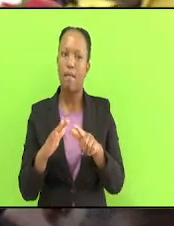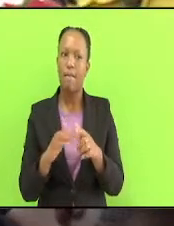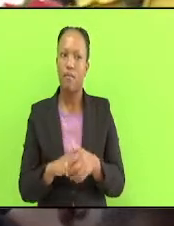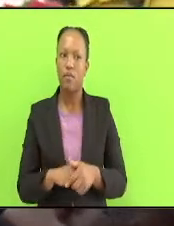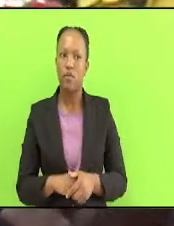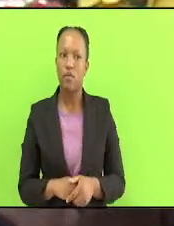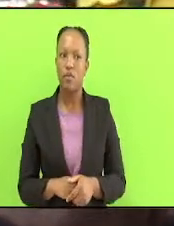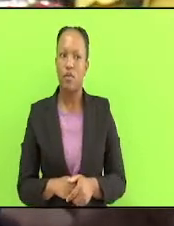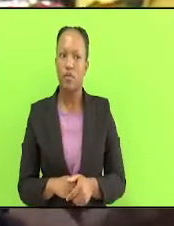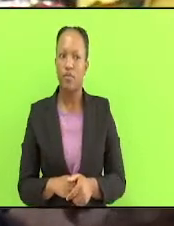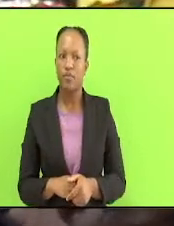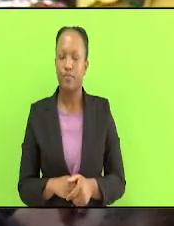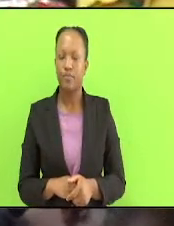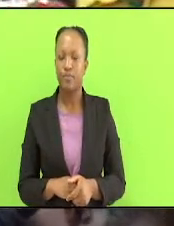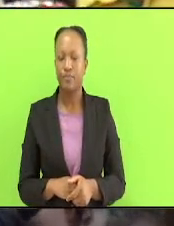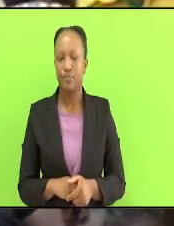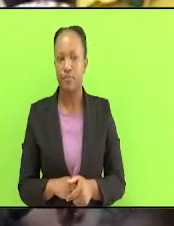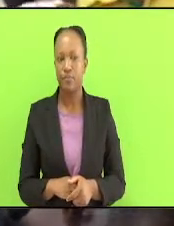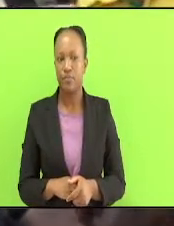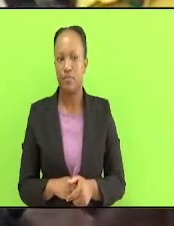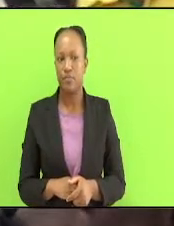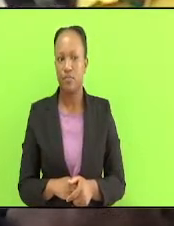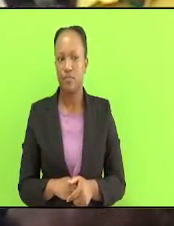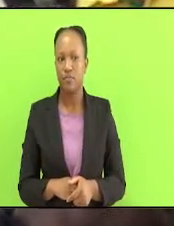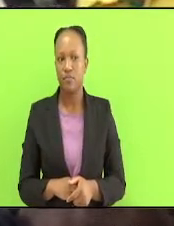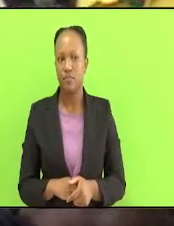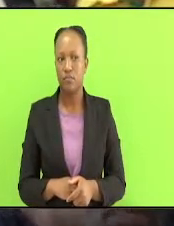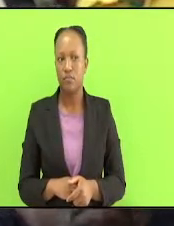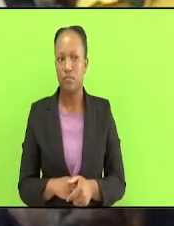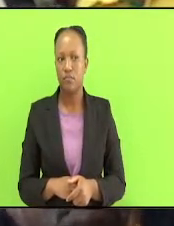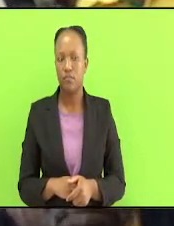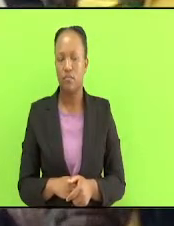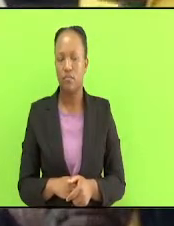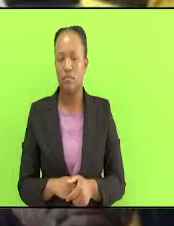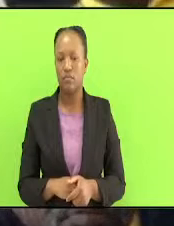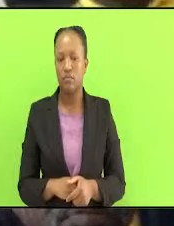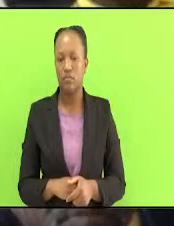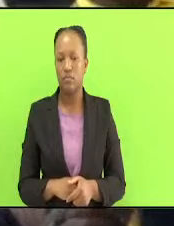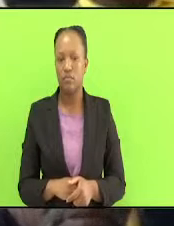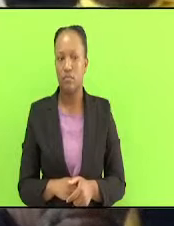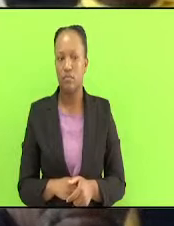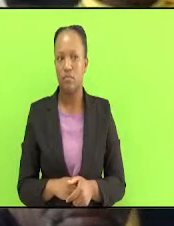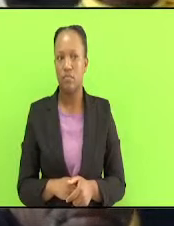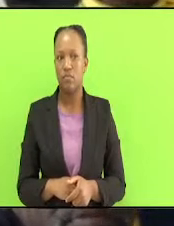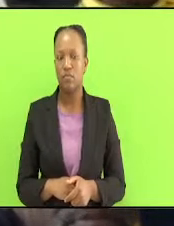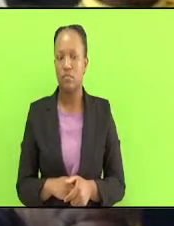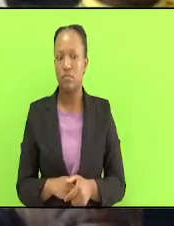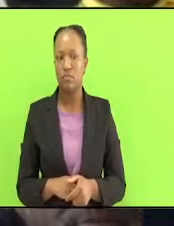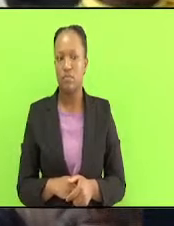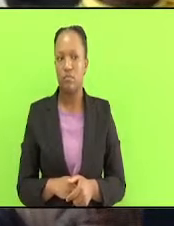for people working in Transnet and farmers and the areas where we are.